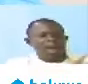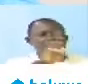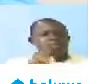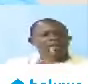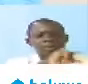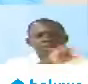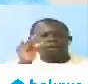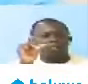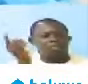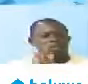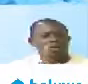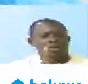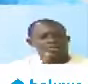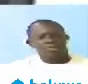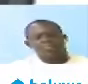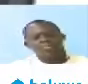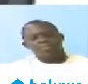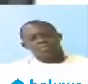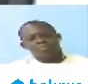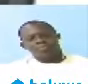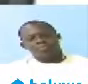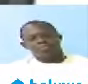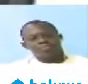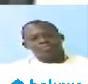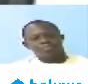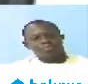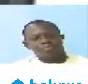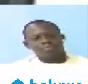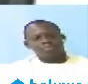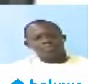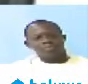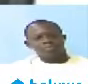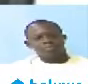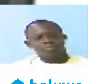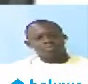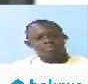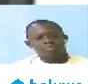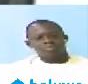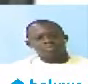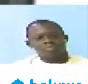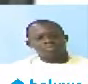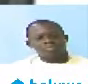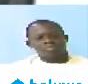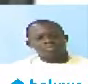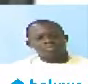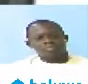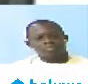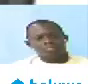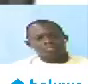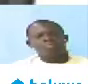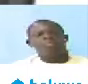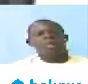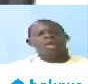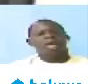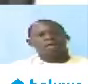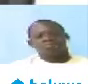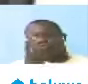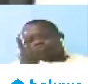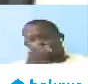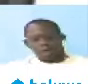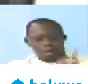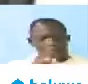base? What base ni atobo? Base fulla be do be ni kabu je Tajura kabu do wadu Arabia. There are